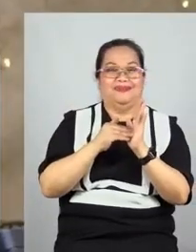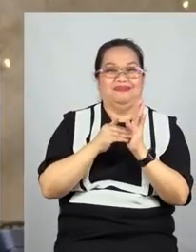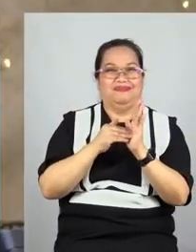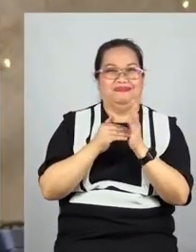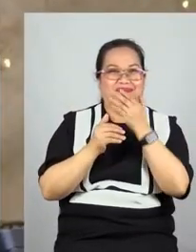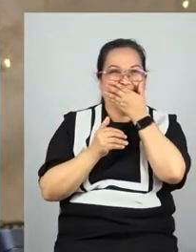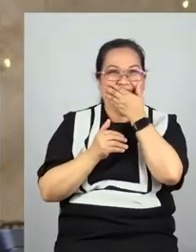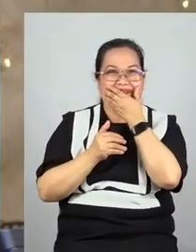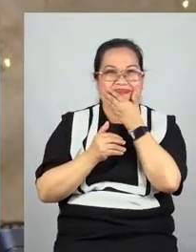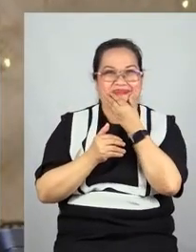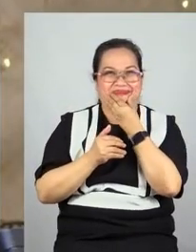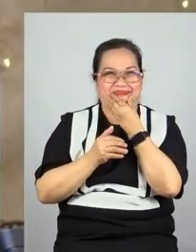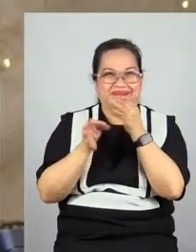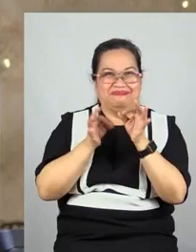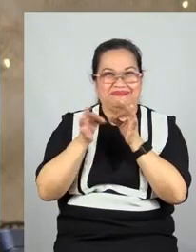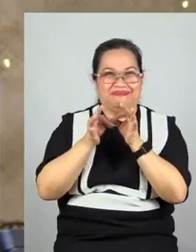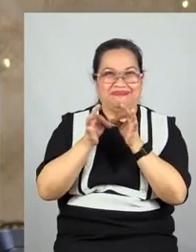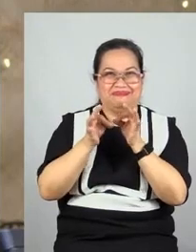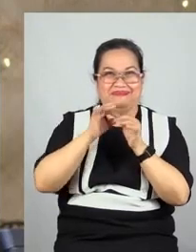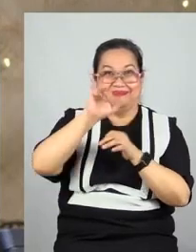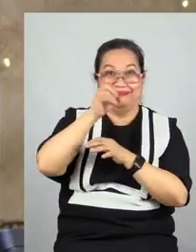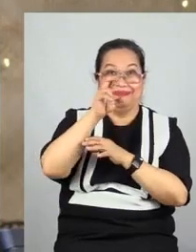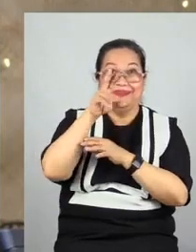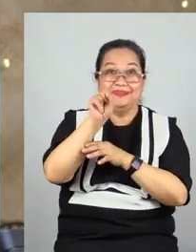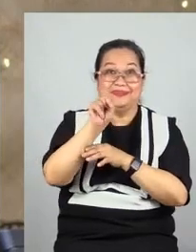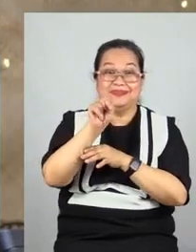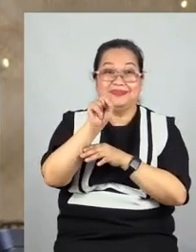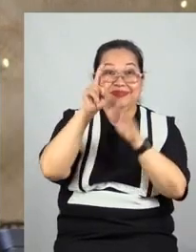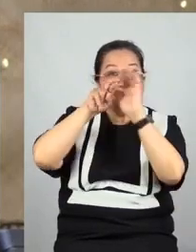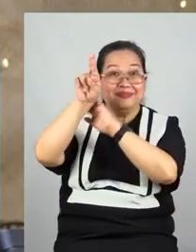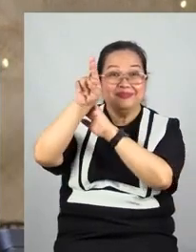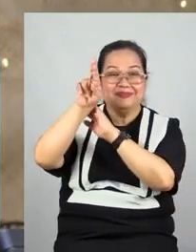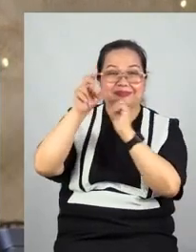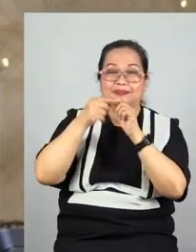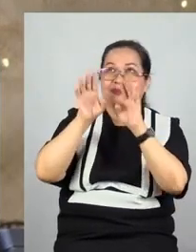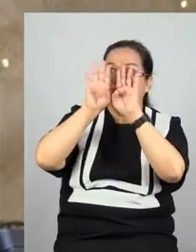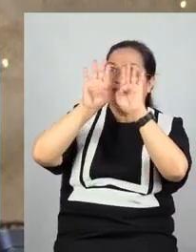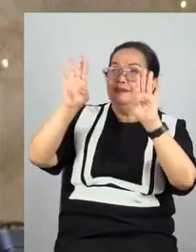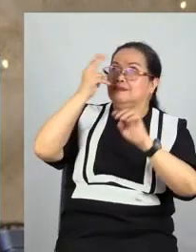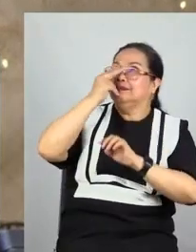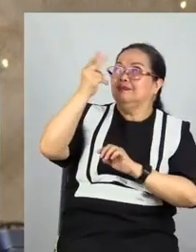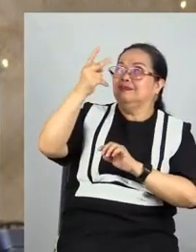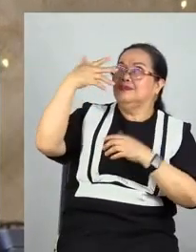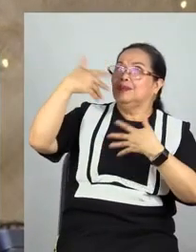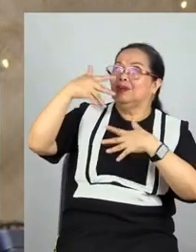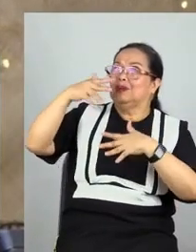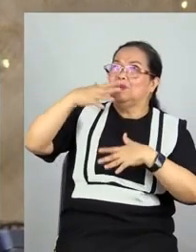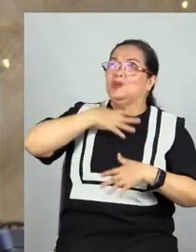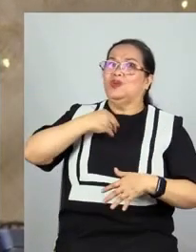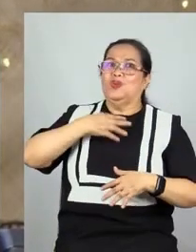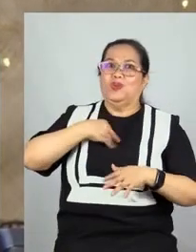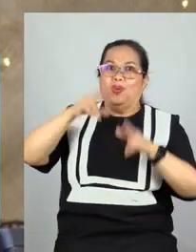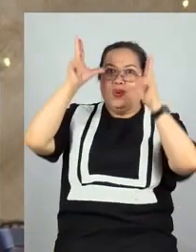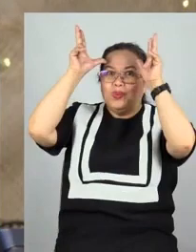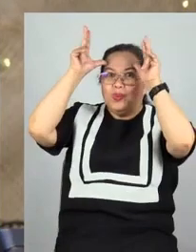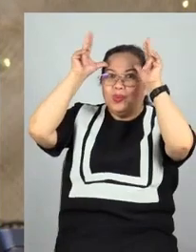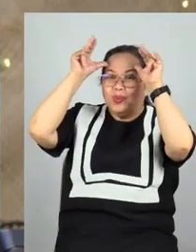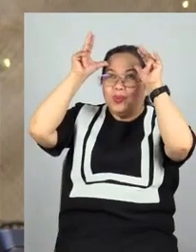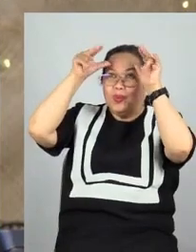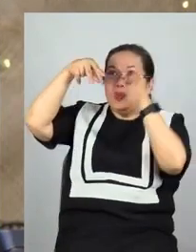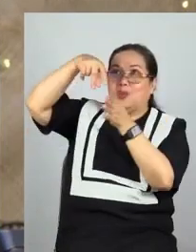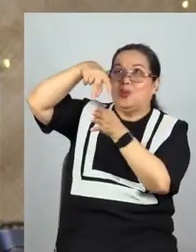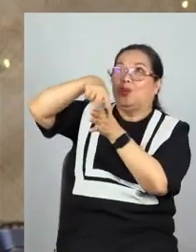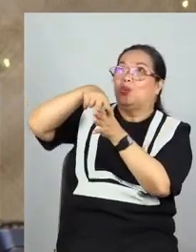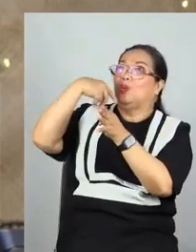napakaganda po ng description dito ni John. Then I saw heaven opened, and behold, a white horse. The one sitting on it